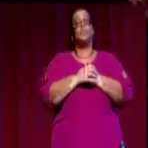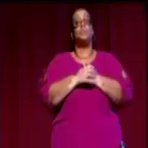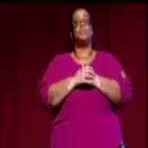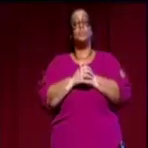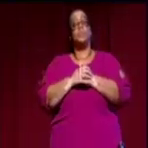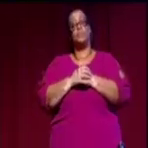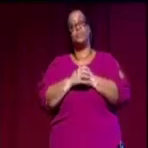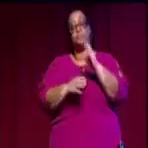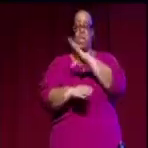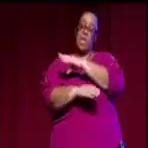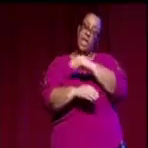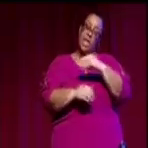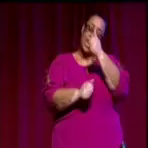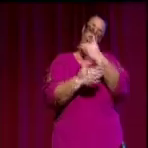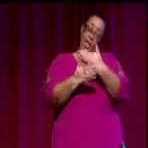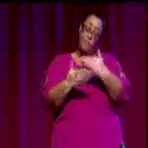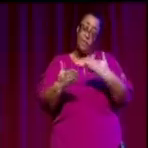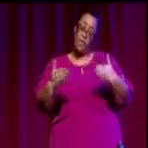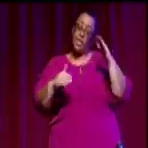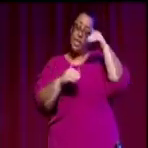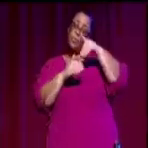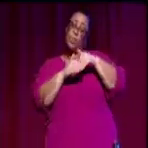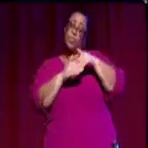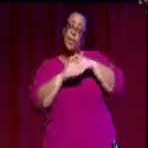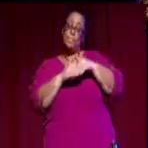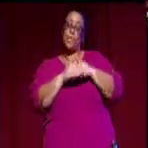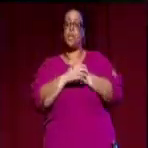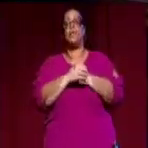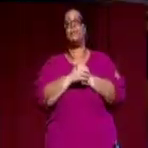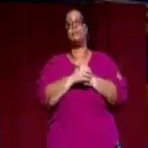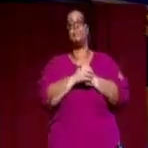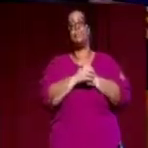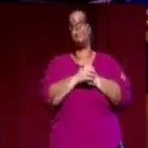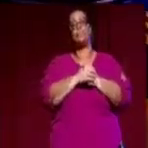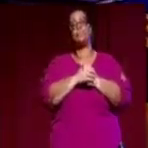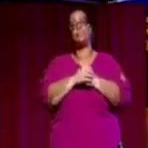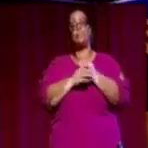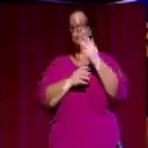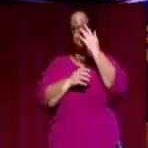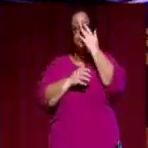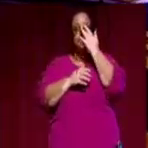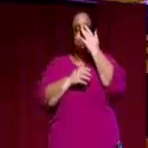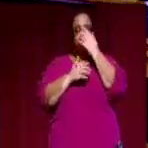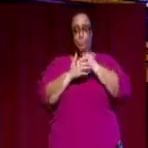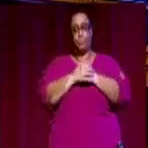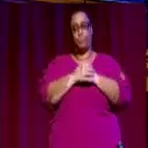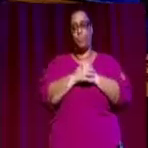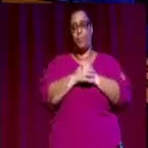Everything.